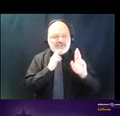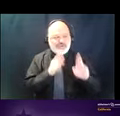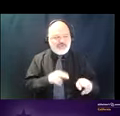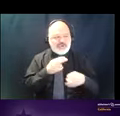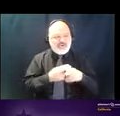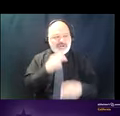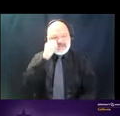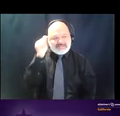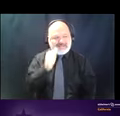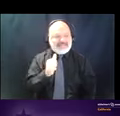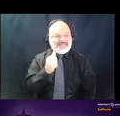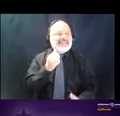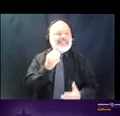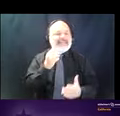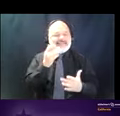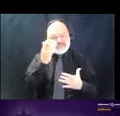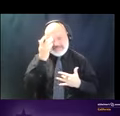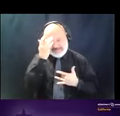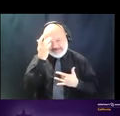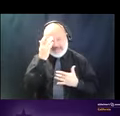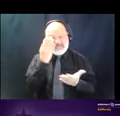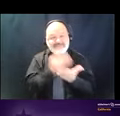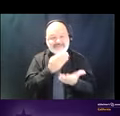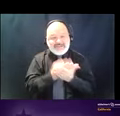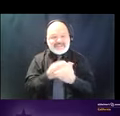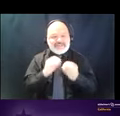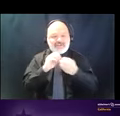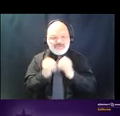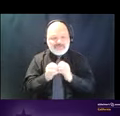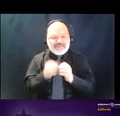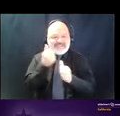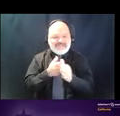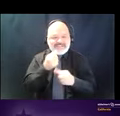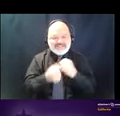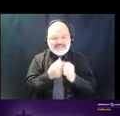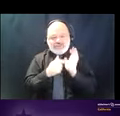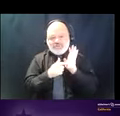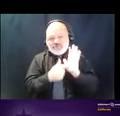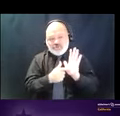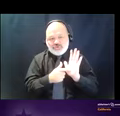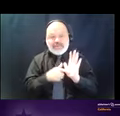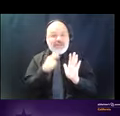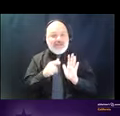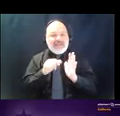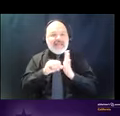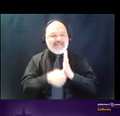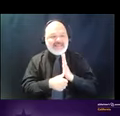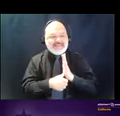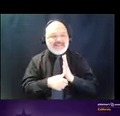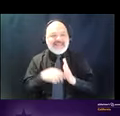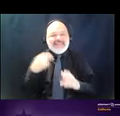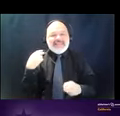and Dementia Facts and Figures, produced by the association every single year. And one of the feature highlights here is that